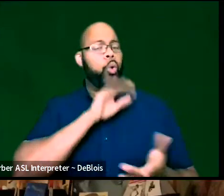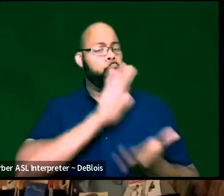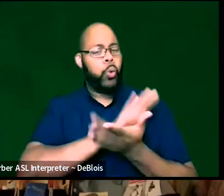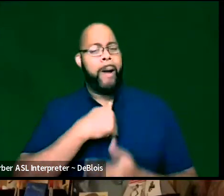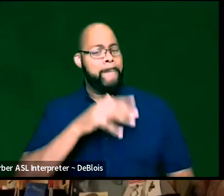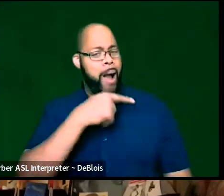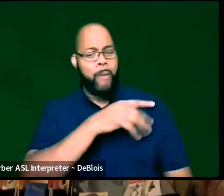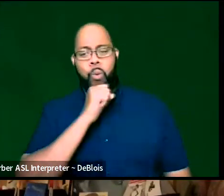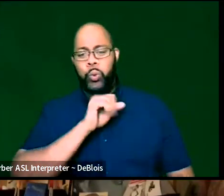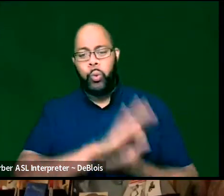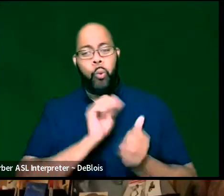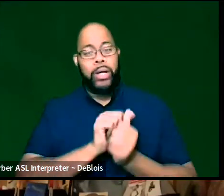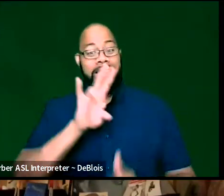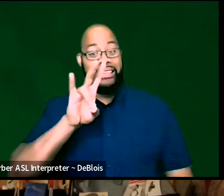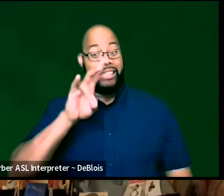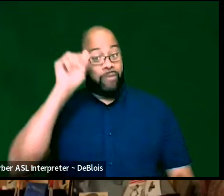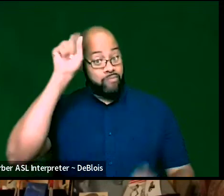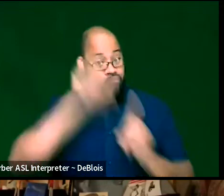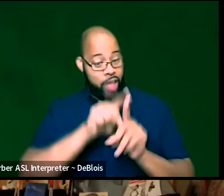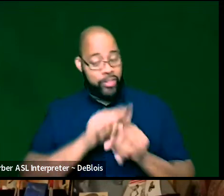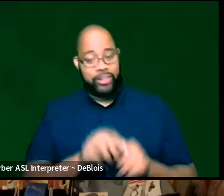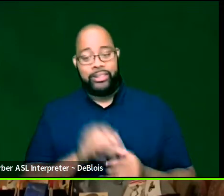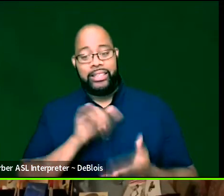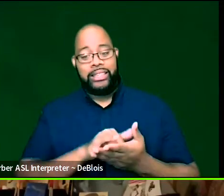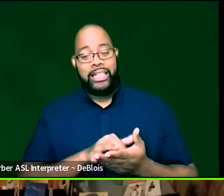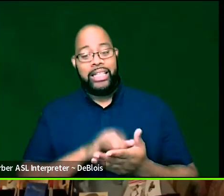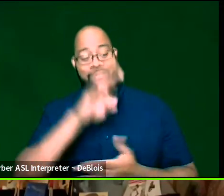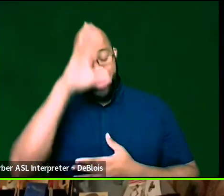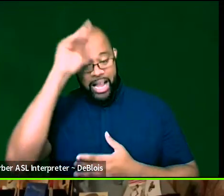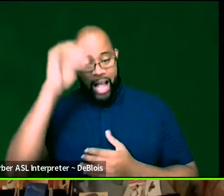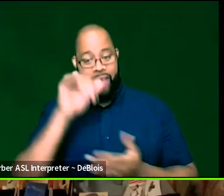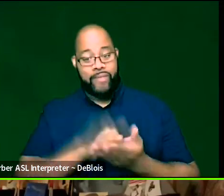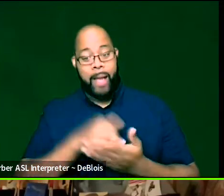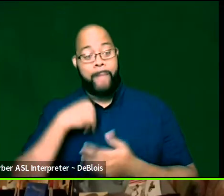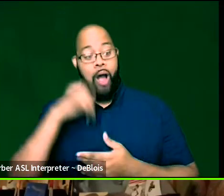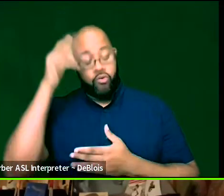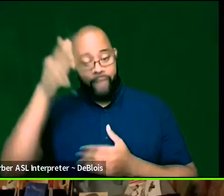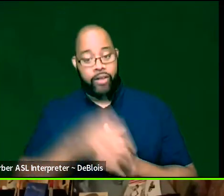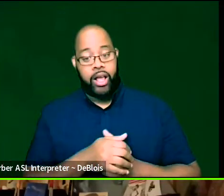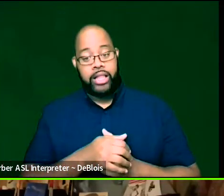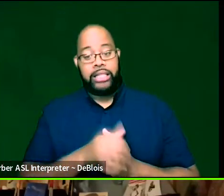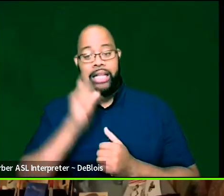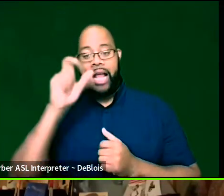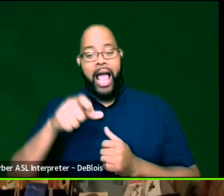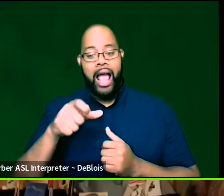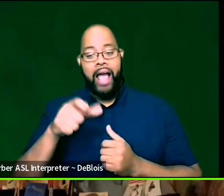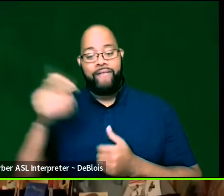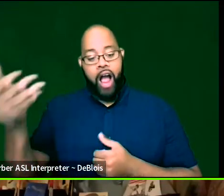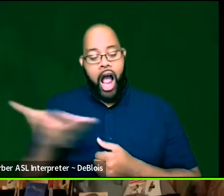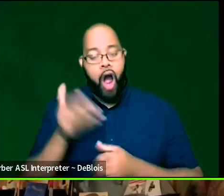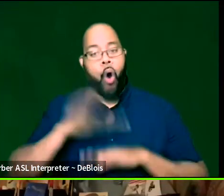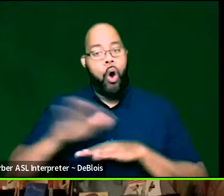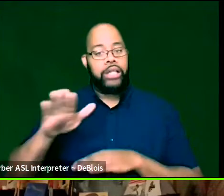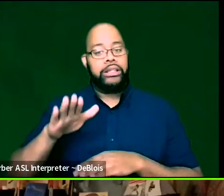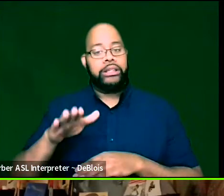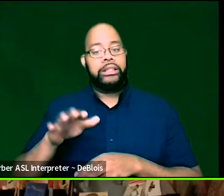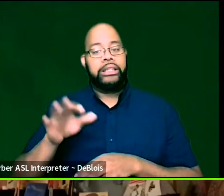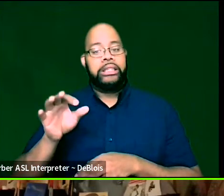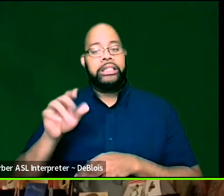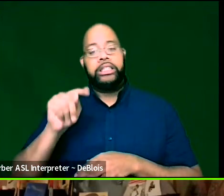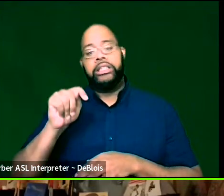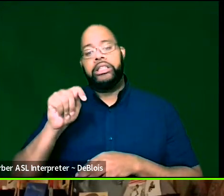school with 7 dudes. But that was 7 guys that my grandfather didn't have to hire on his tobacco